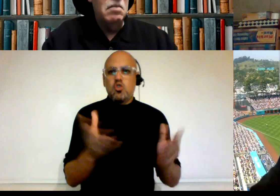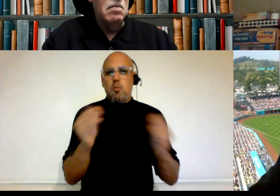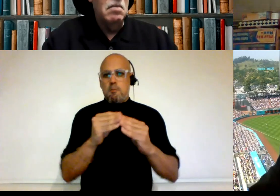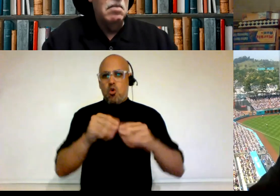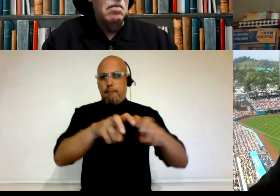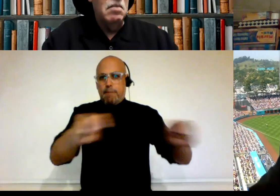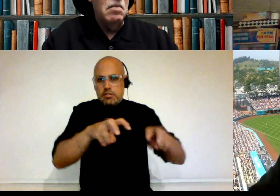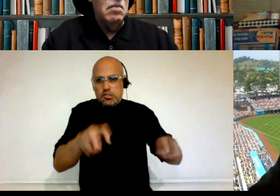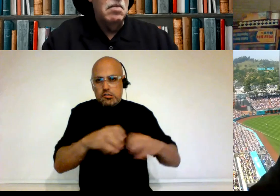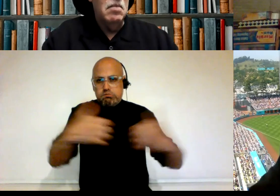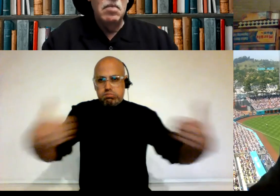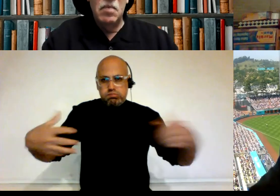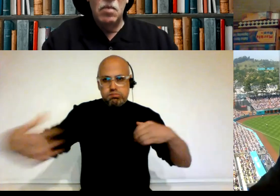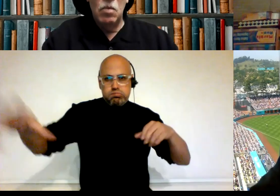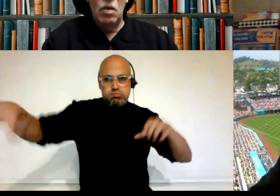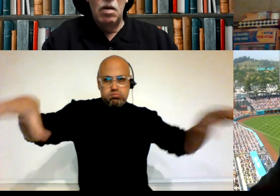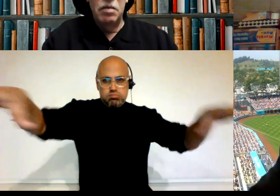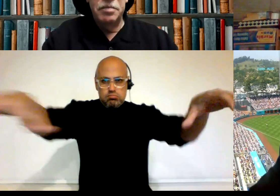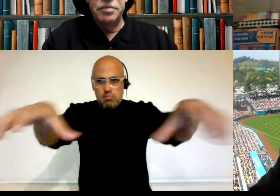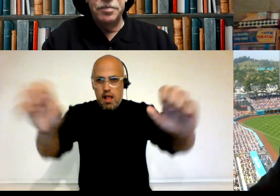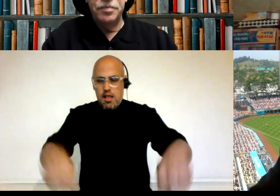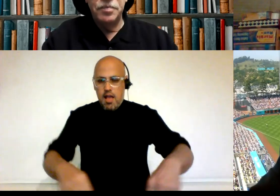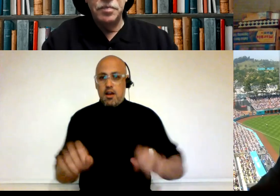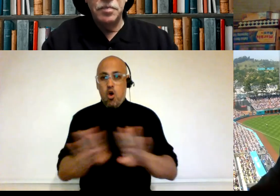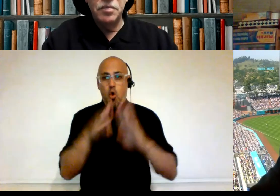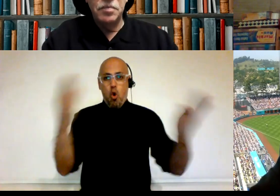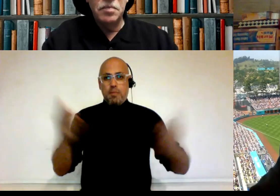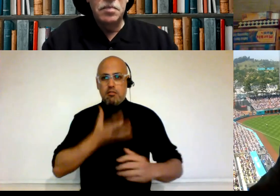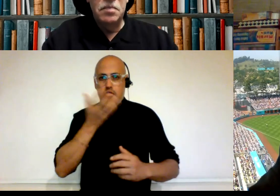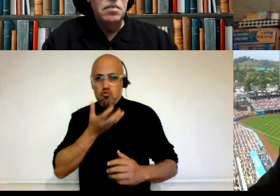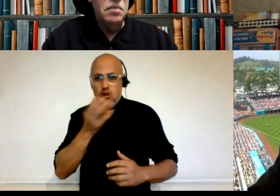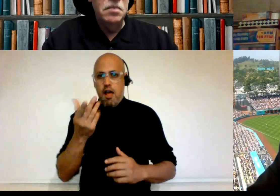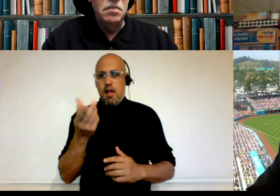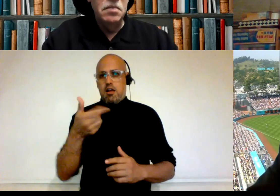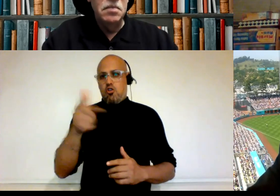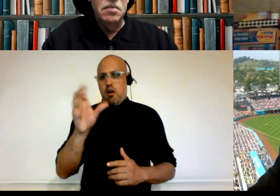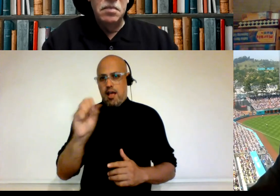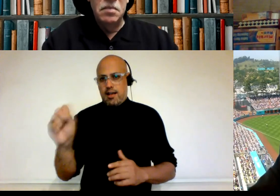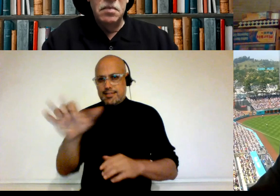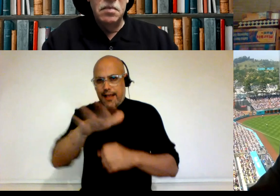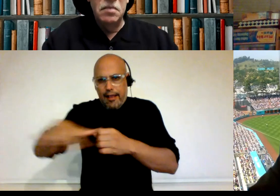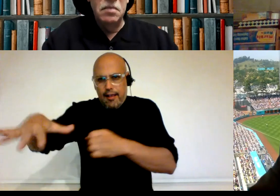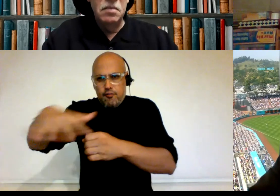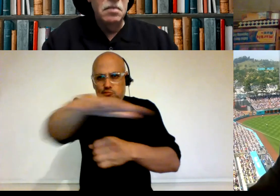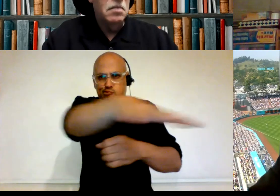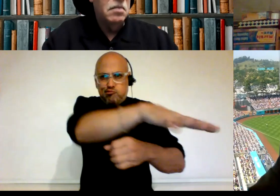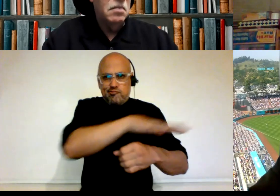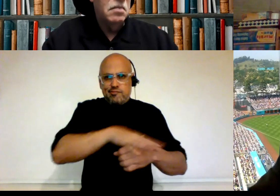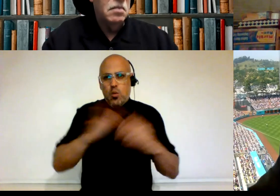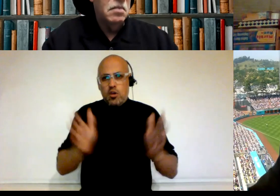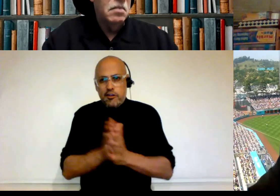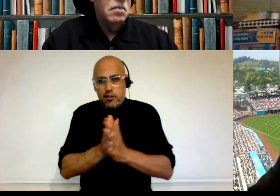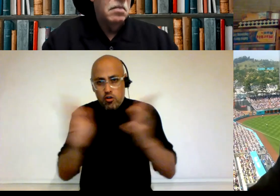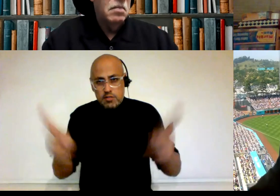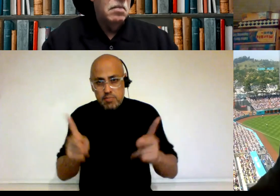We're going to spread them out as far as we can, open up some of the grassy area and those sort of things. We encourage people to take advantage of